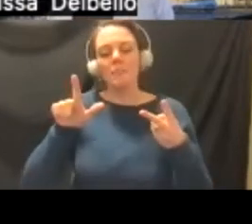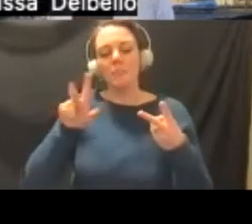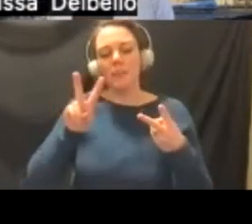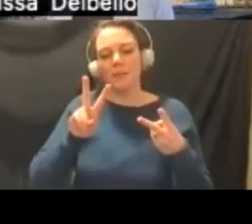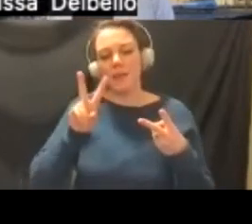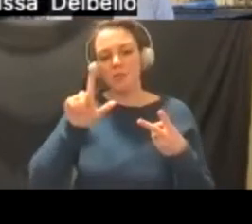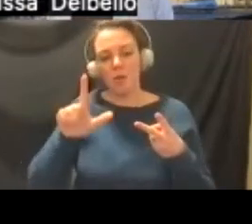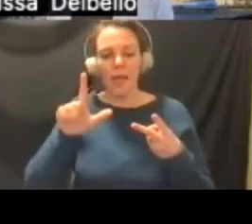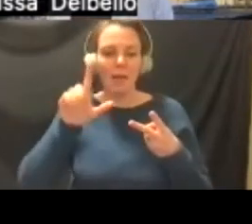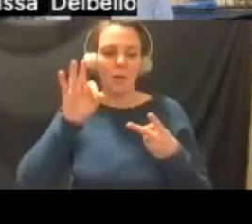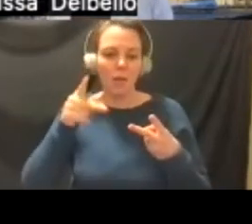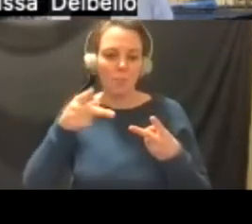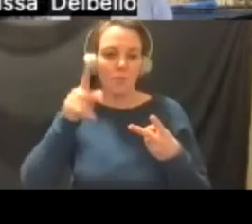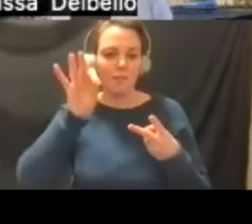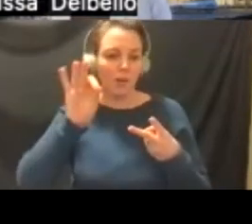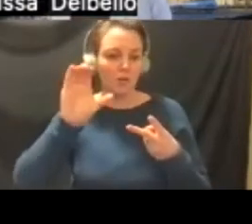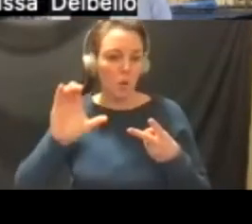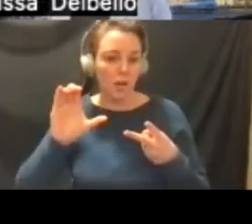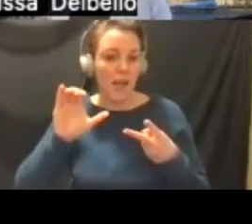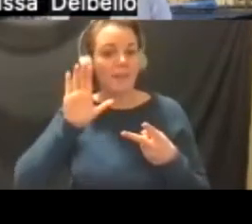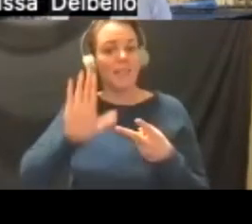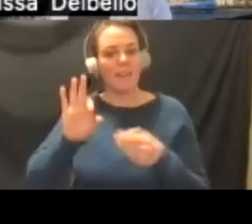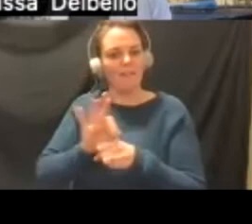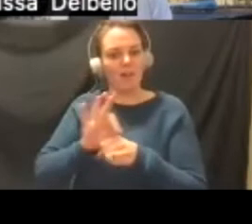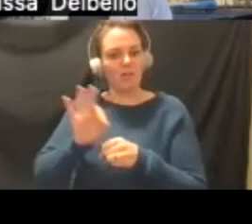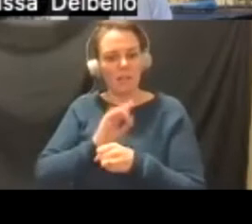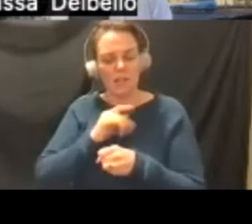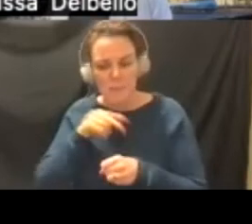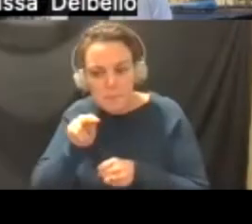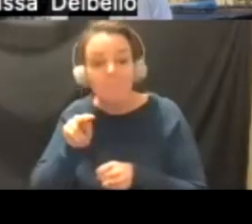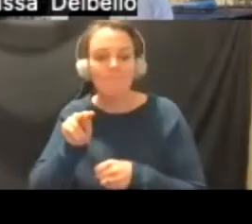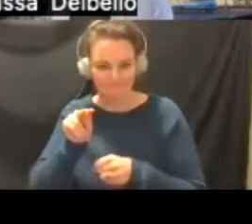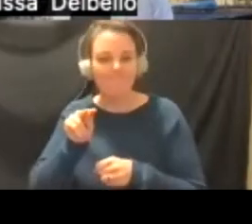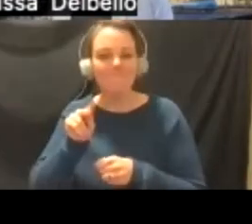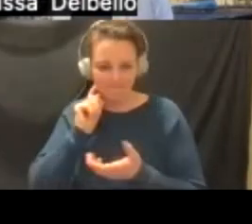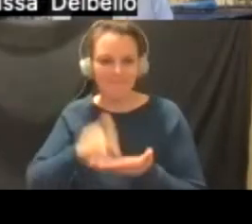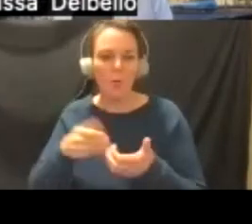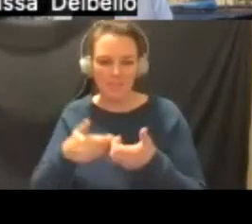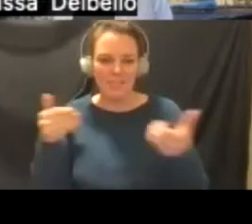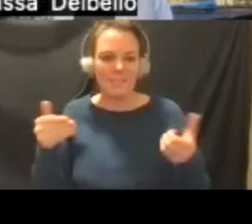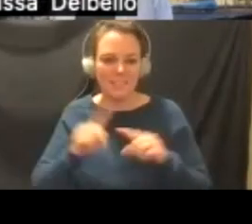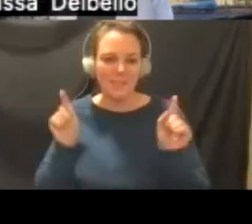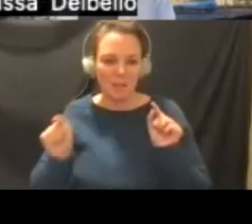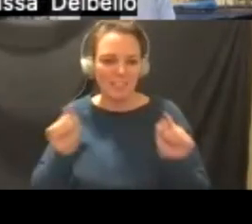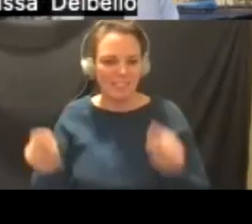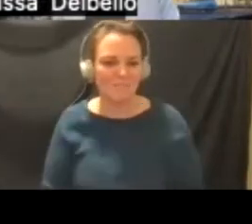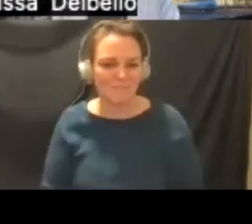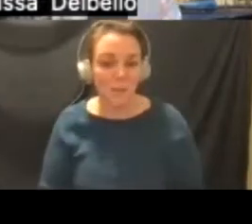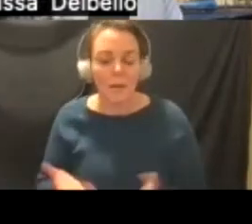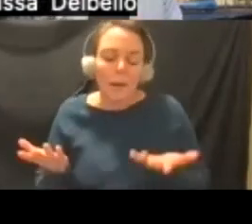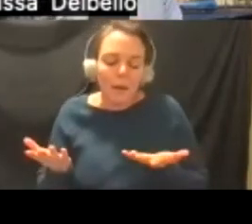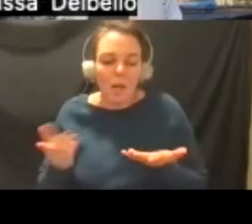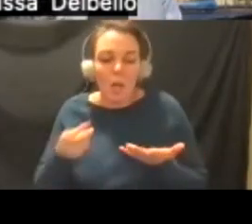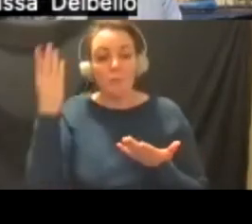functional connectivity, you start seeing that there are some differences. And, you wouldn't know because they